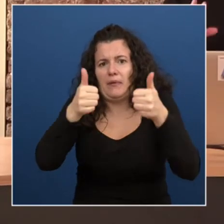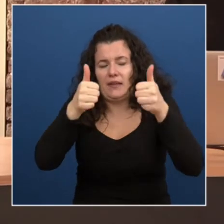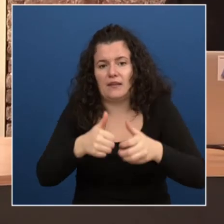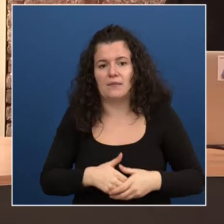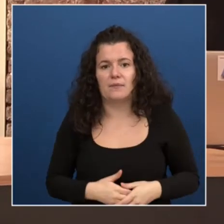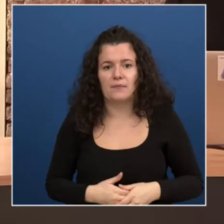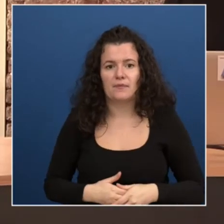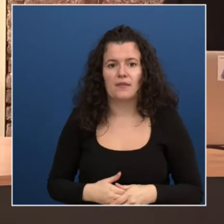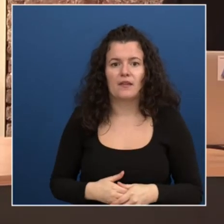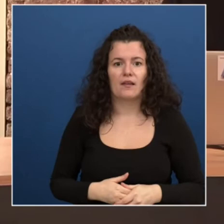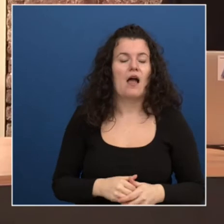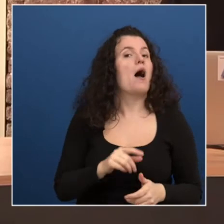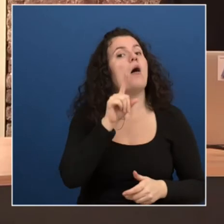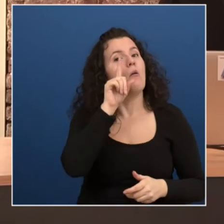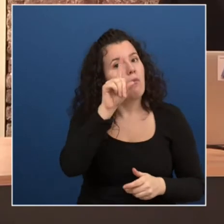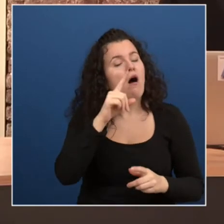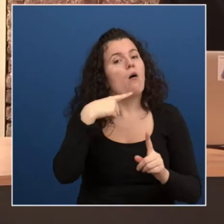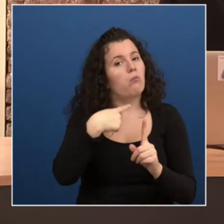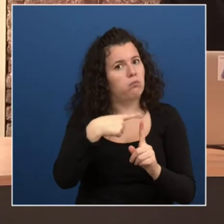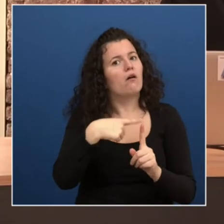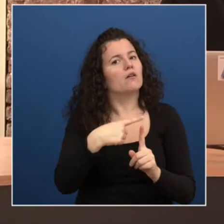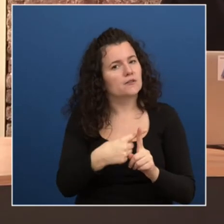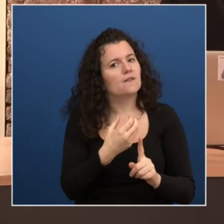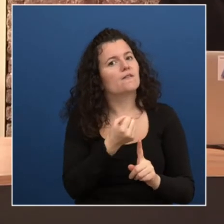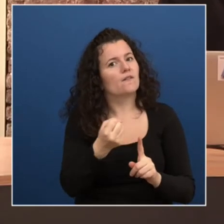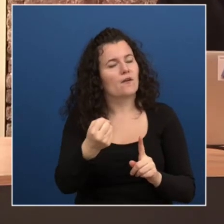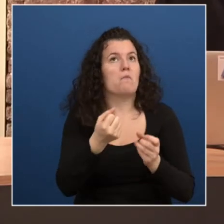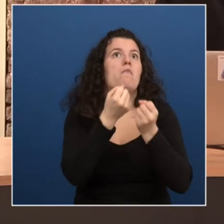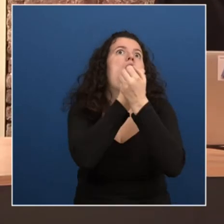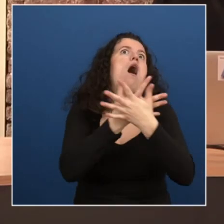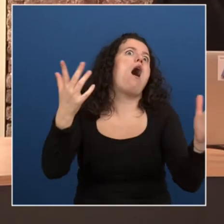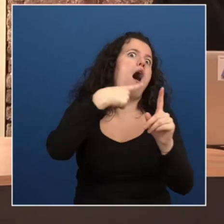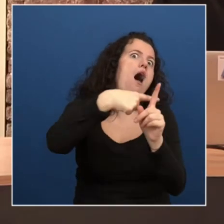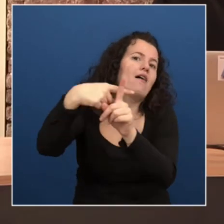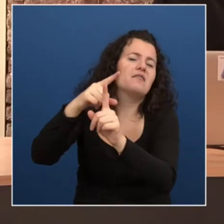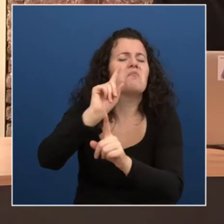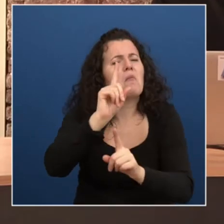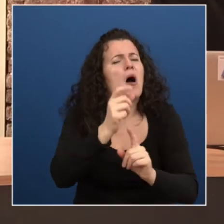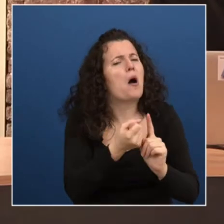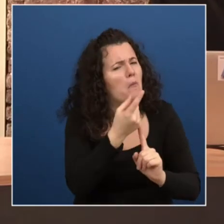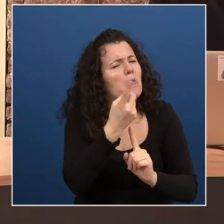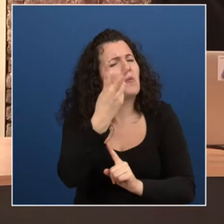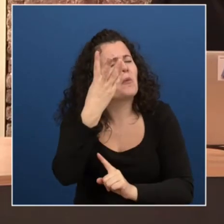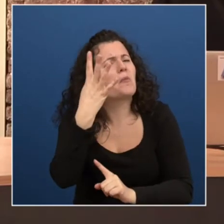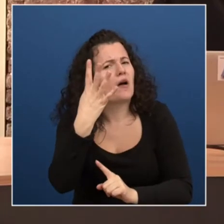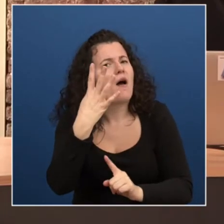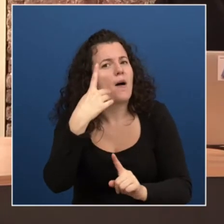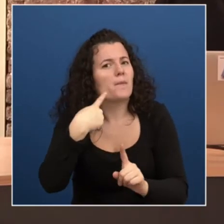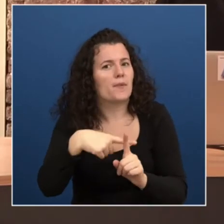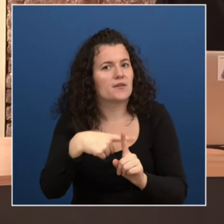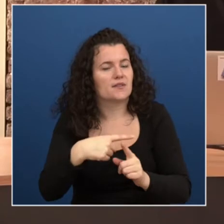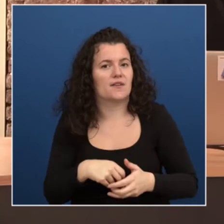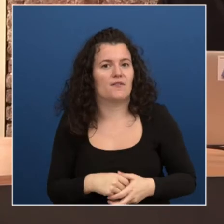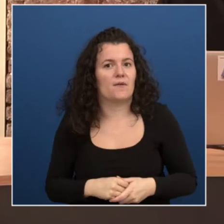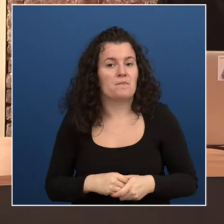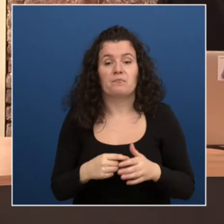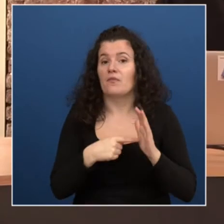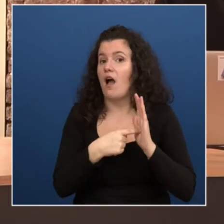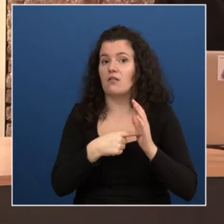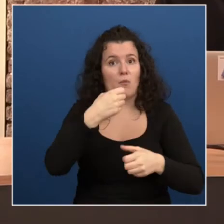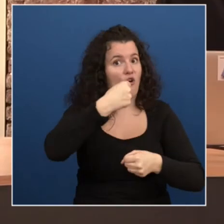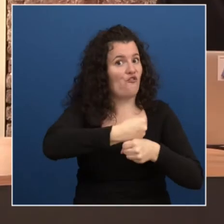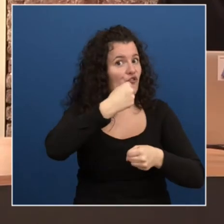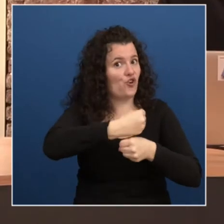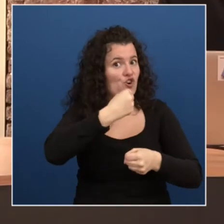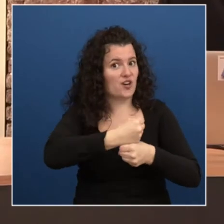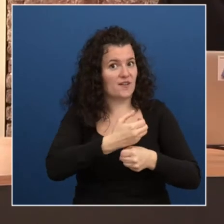but some great things. Not a lot, but some great things. And that's how people are really reimagine the workplace. Like example, if